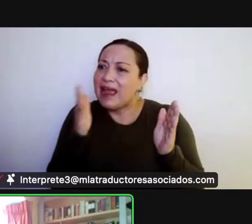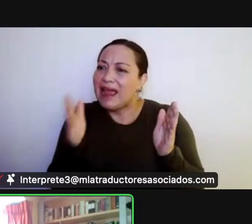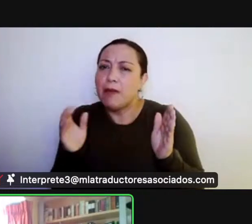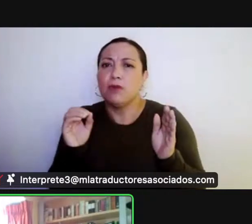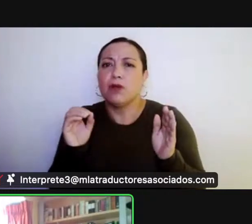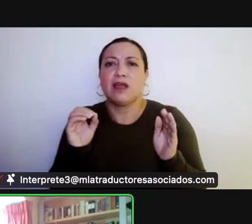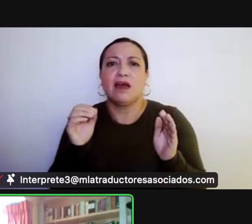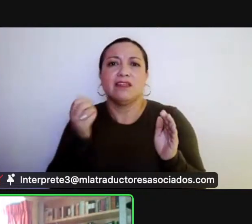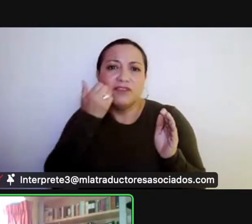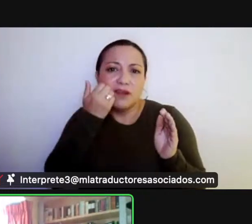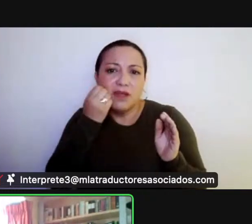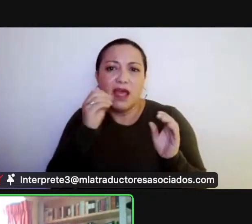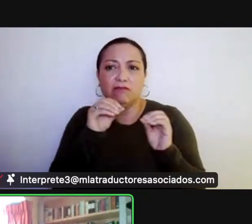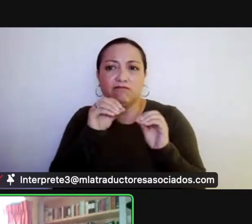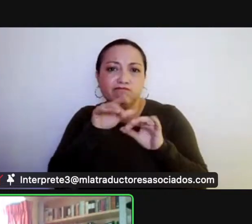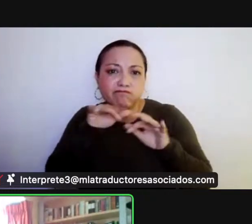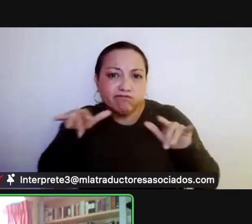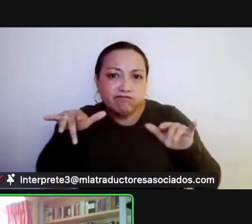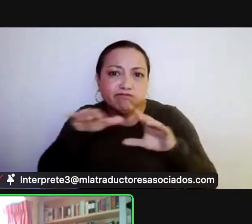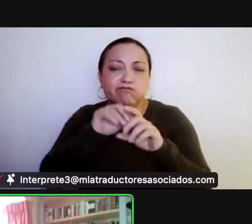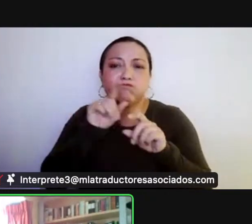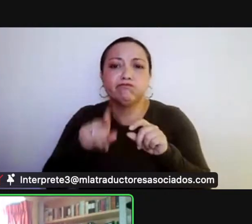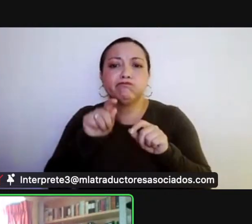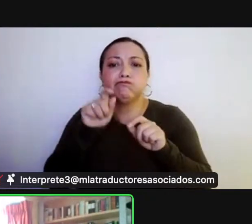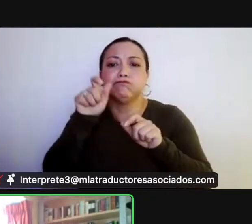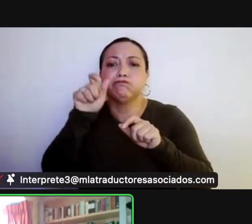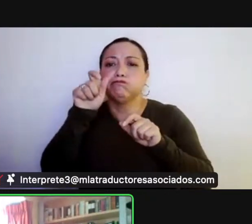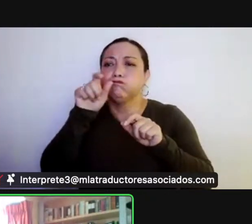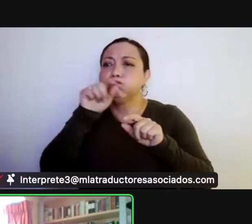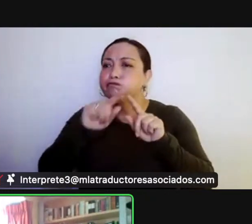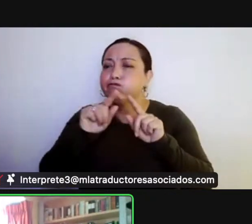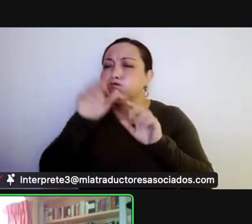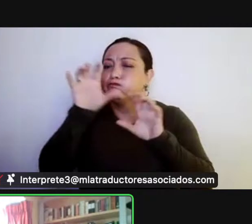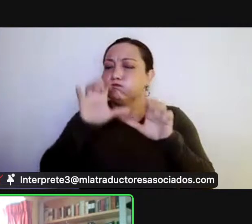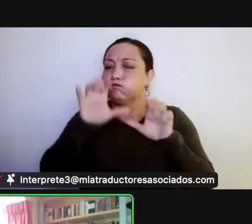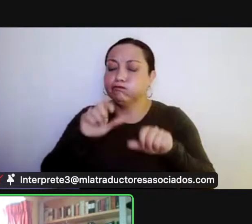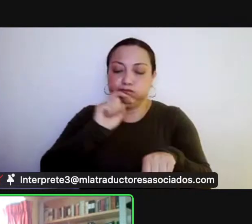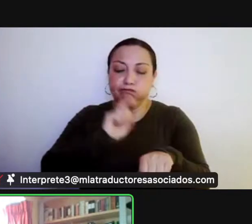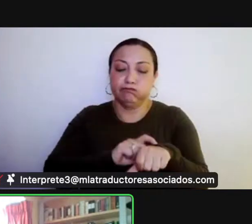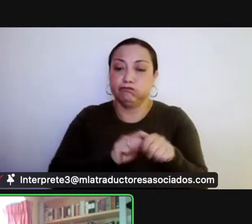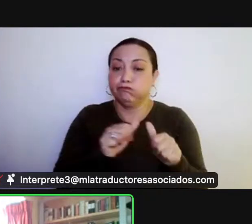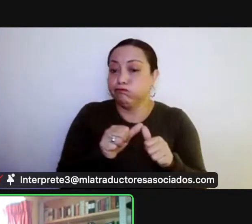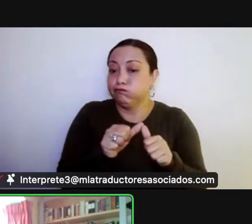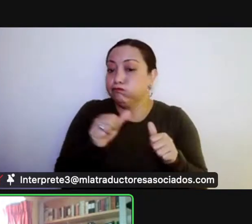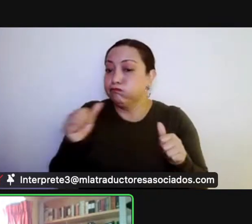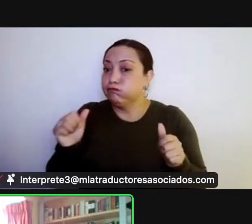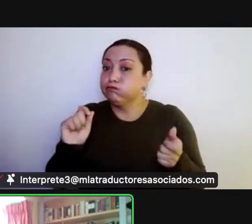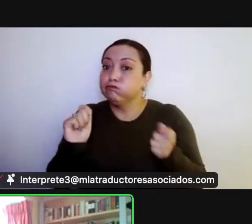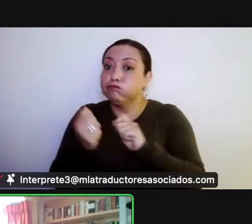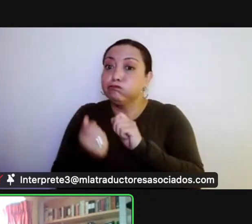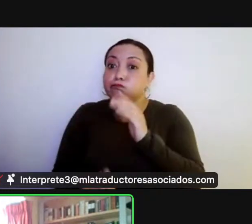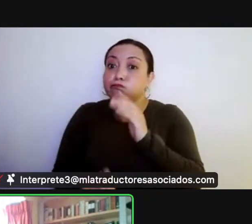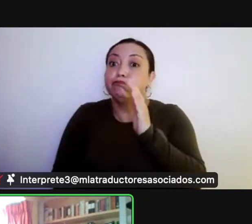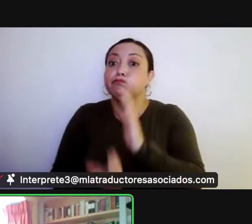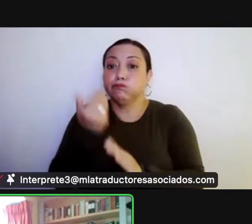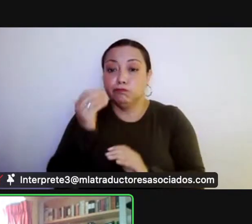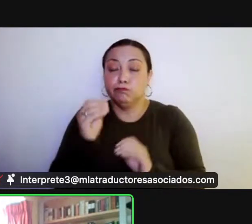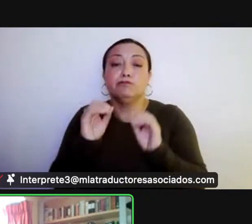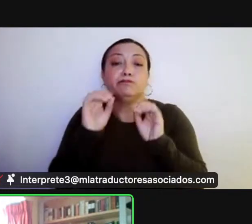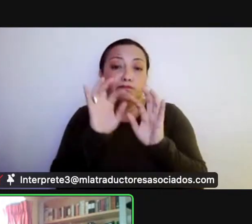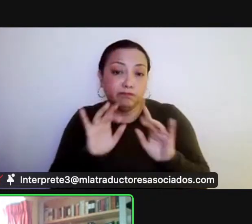epidemiological interact in these countries due to the entering of a new era.